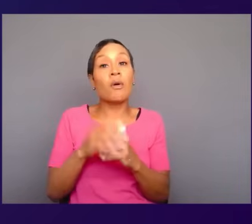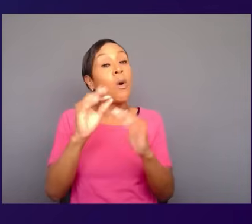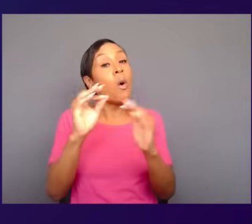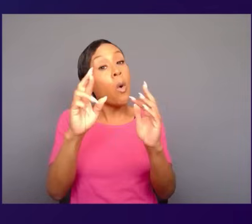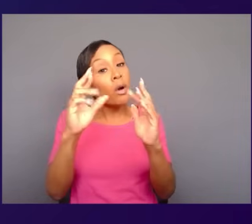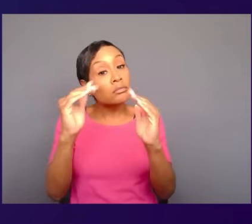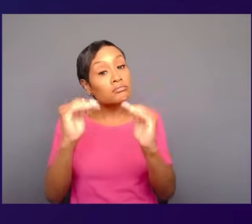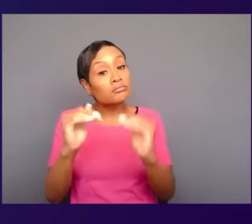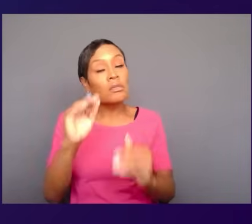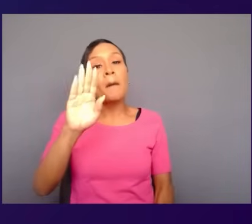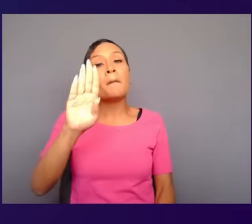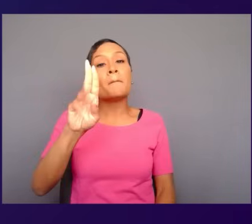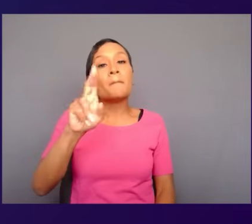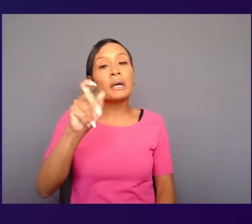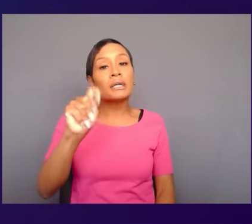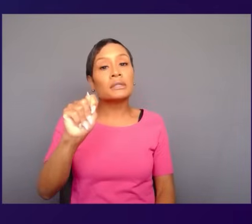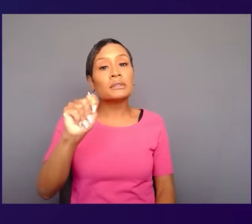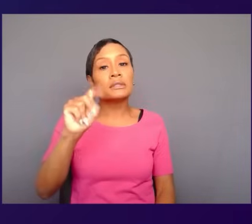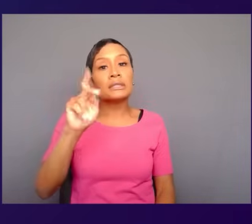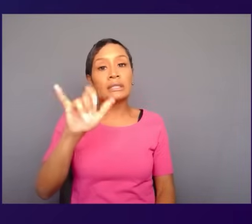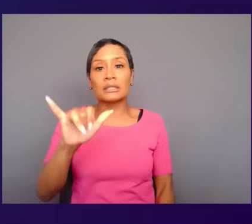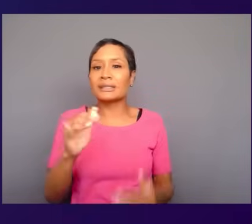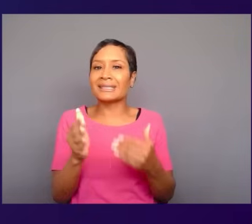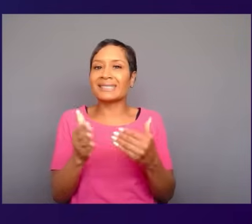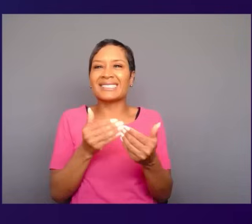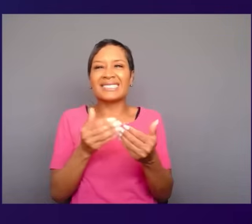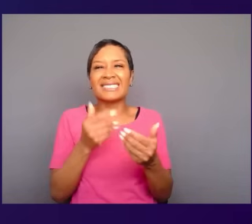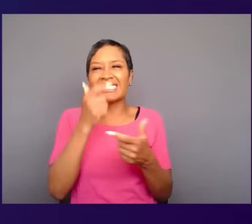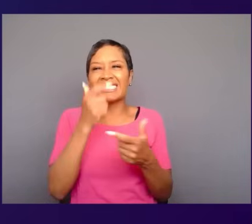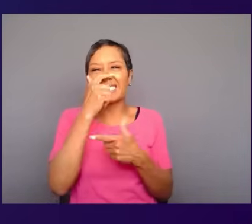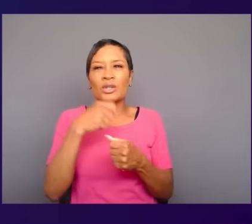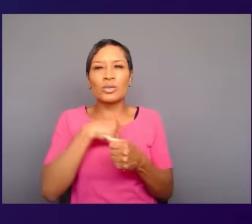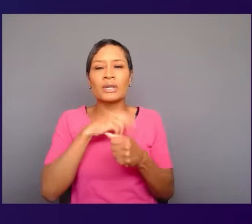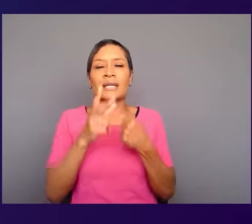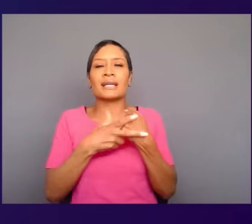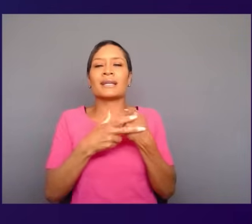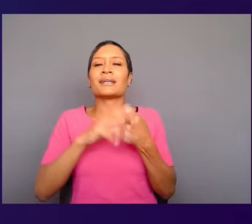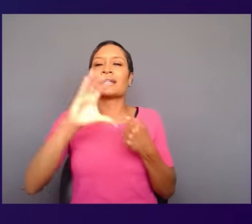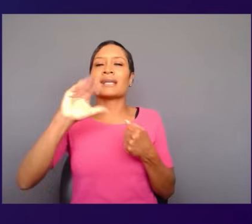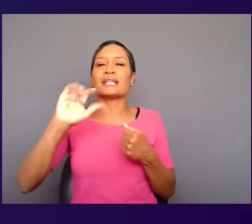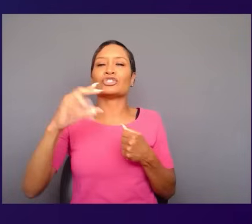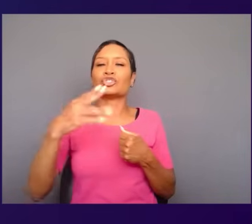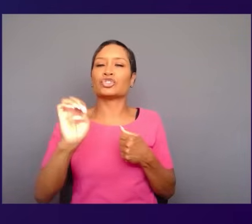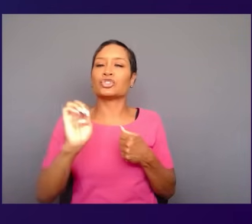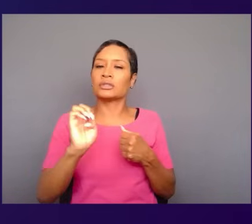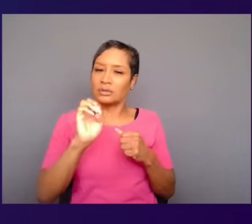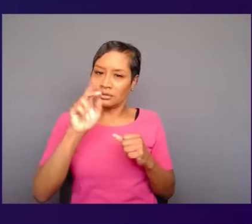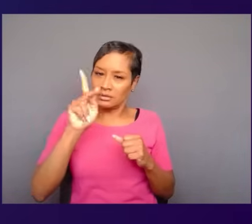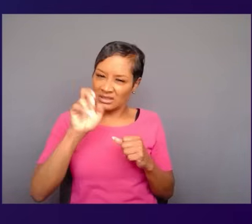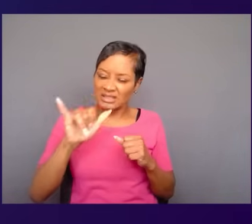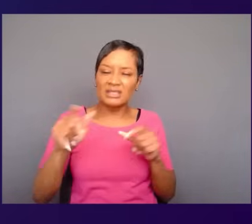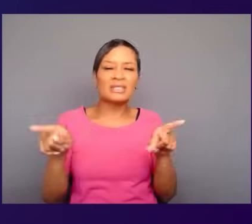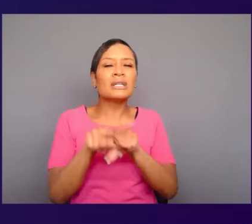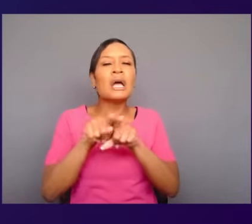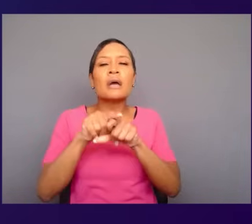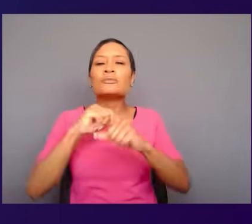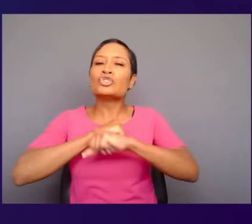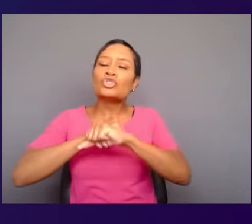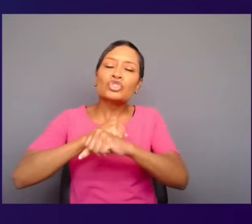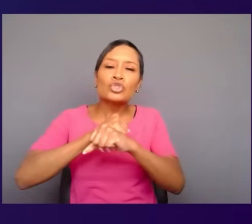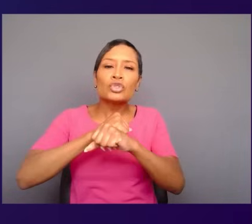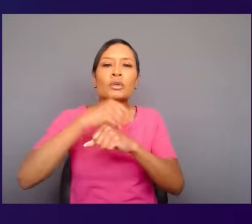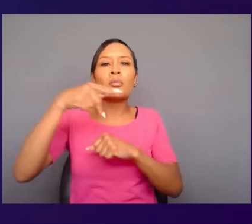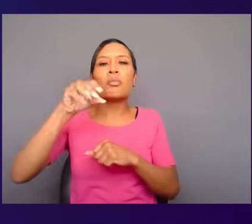So it's an interesting way in which we cache keys that provides you with the same security posture that you